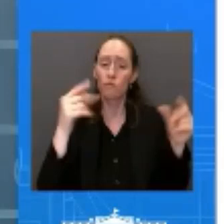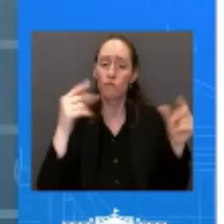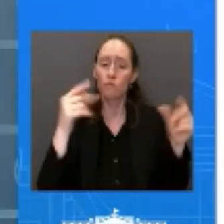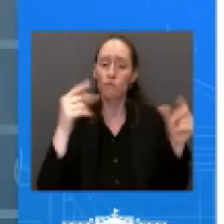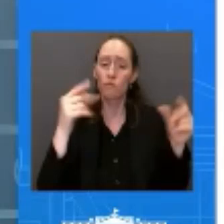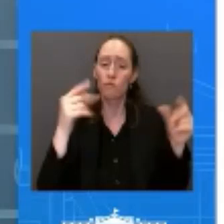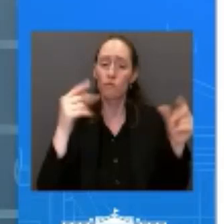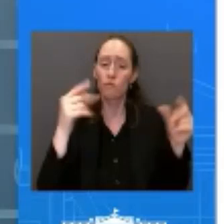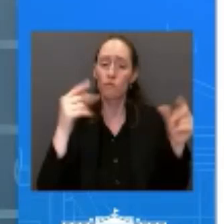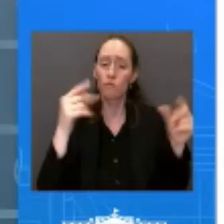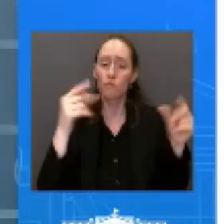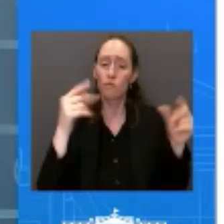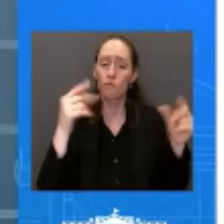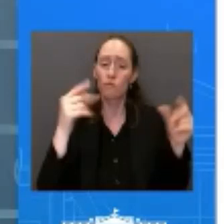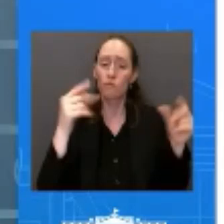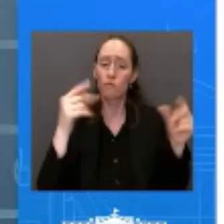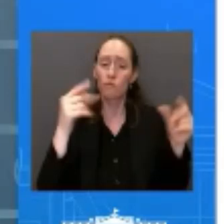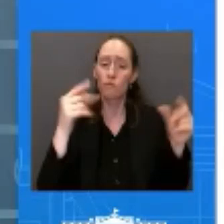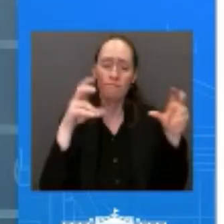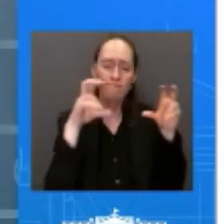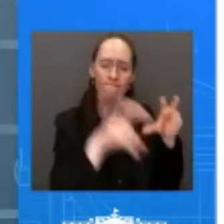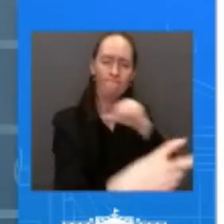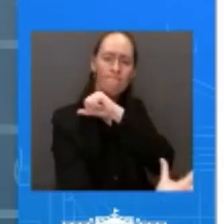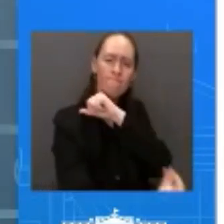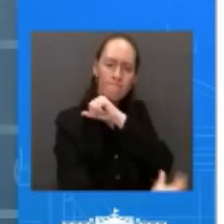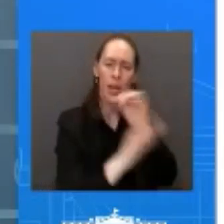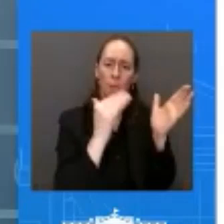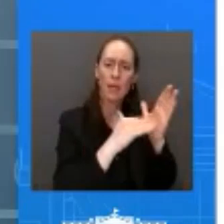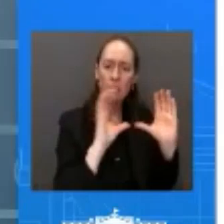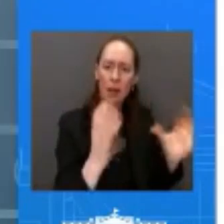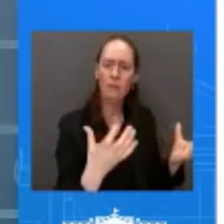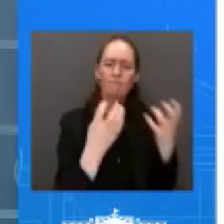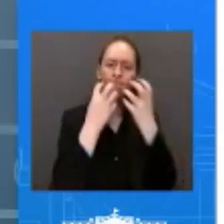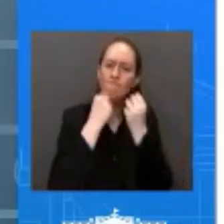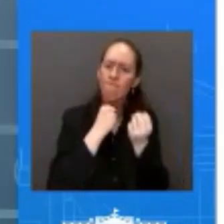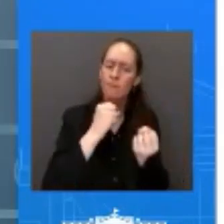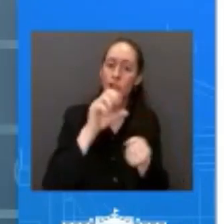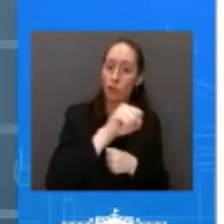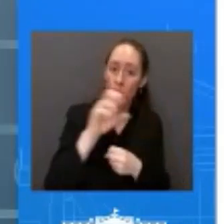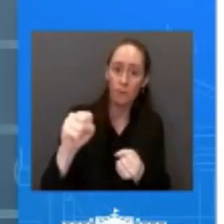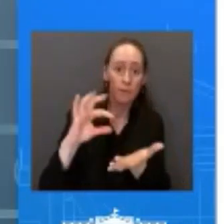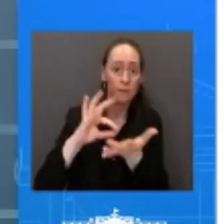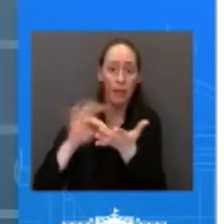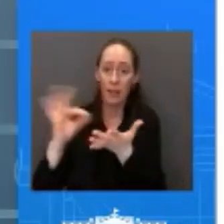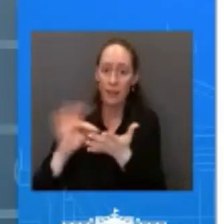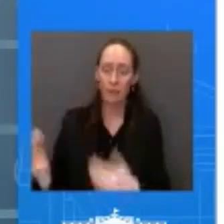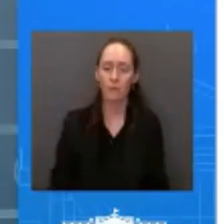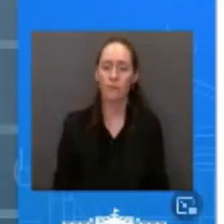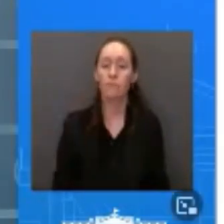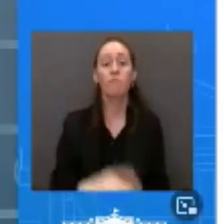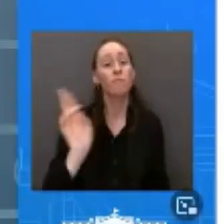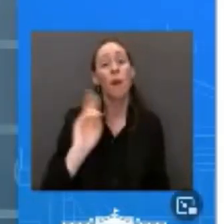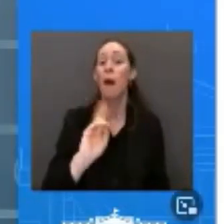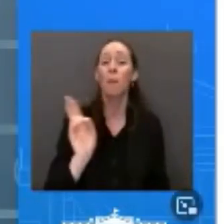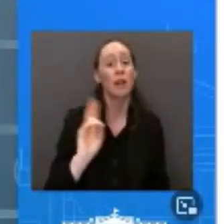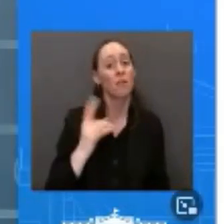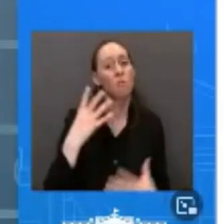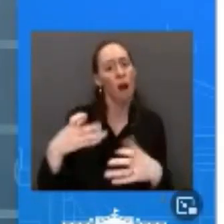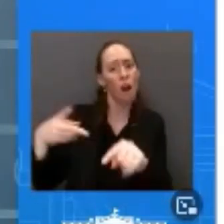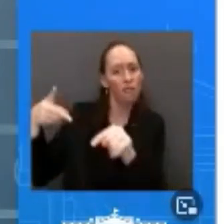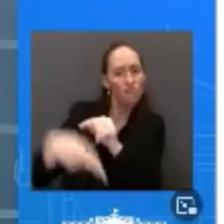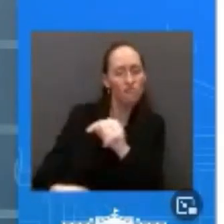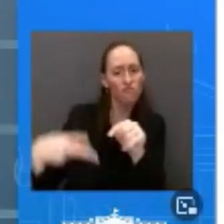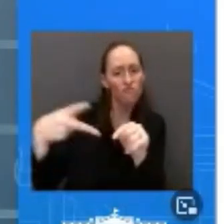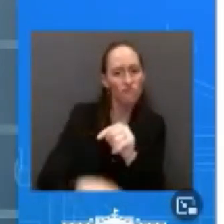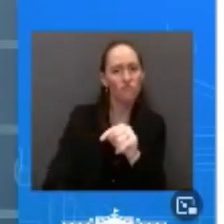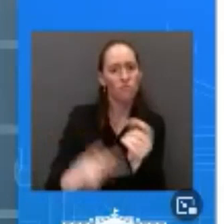need 300. What the fuck, dude? Here, congressional Republicans want to cut Social Security, want to cut Medicare programs